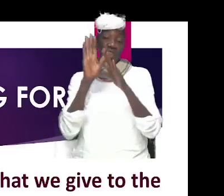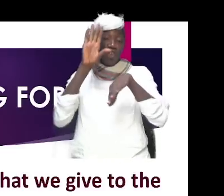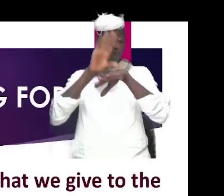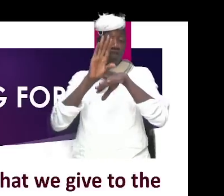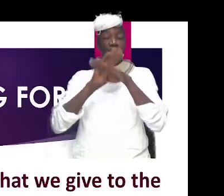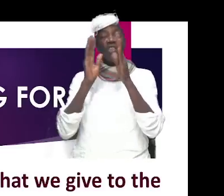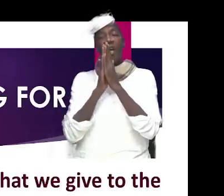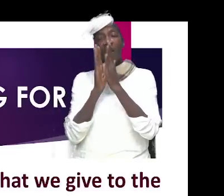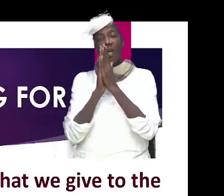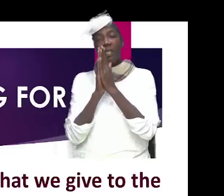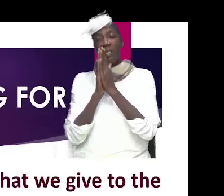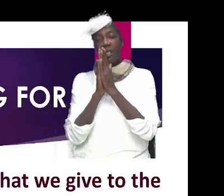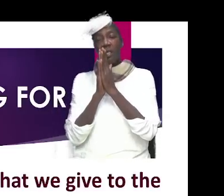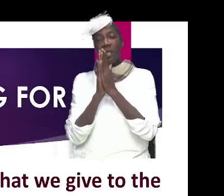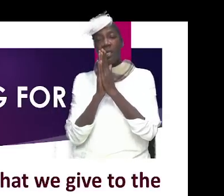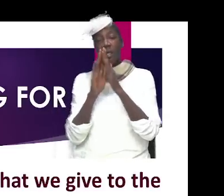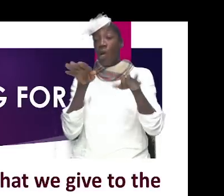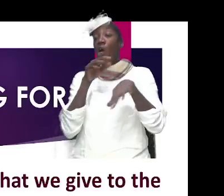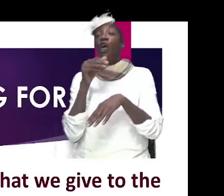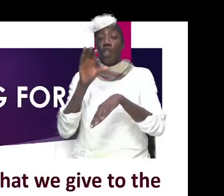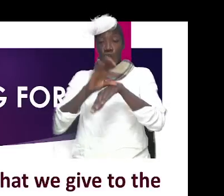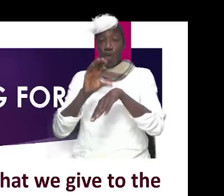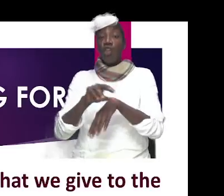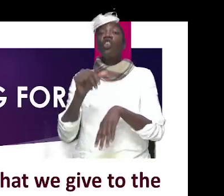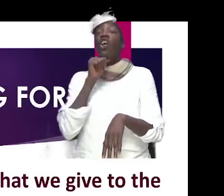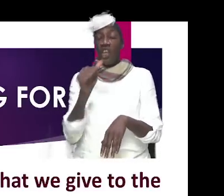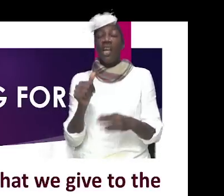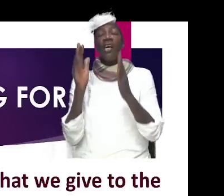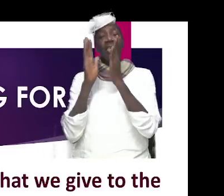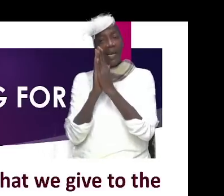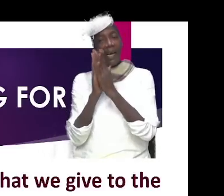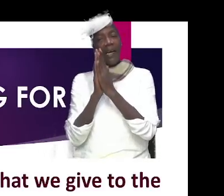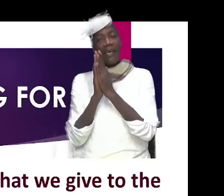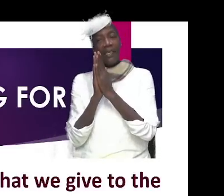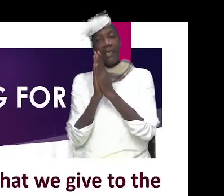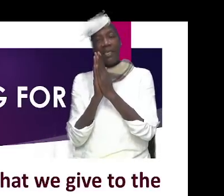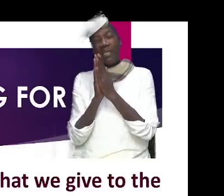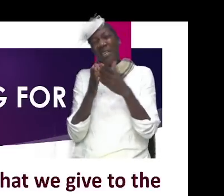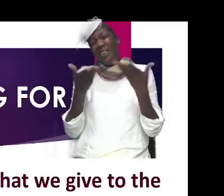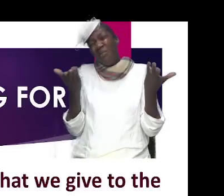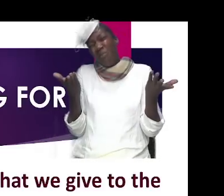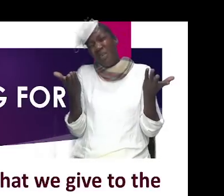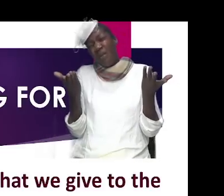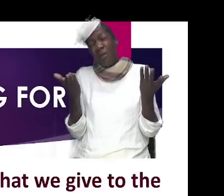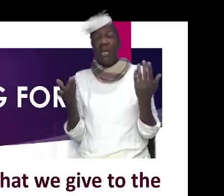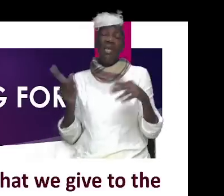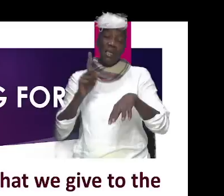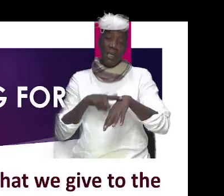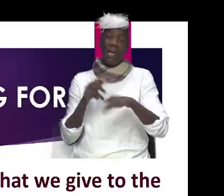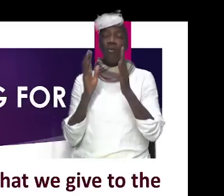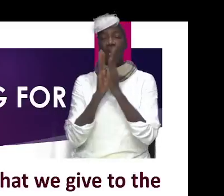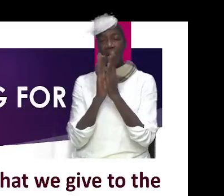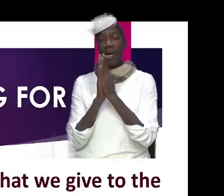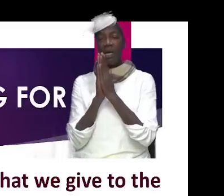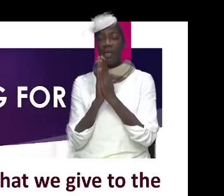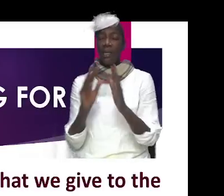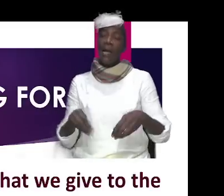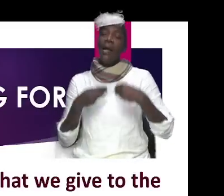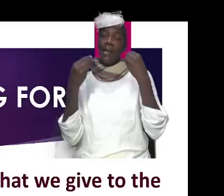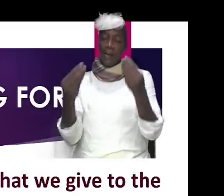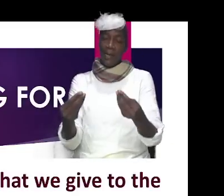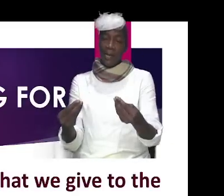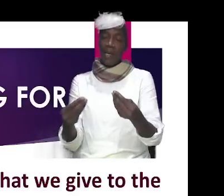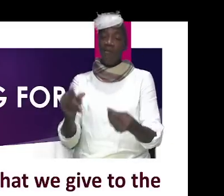and there are times when a church will not ask. So let us say it is the regular run of the mill, and we give of our tithes